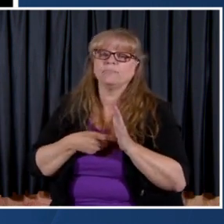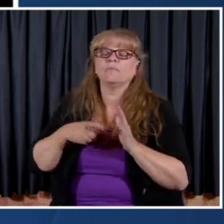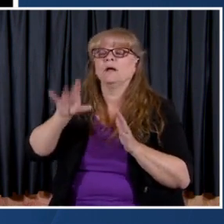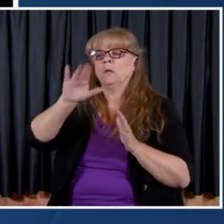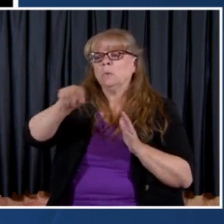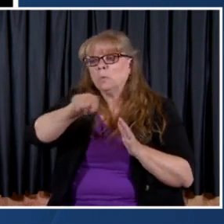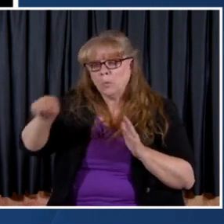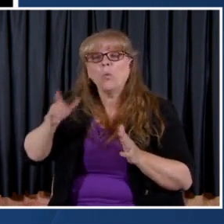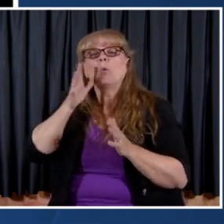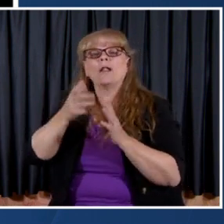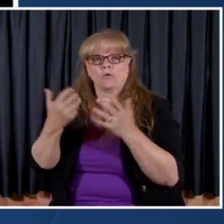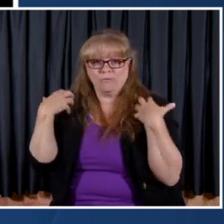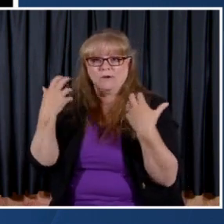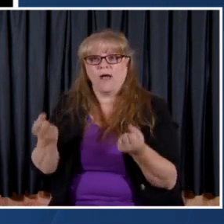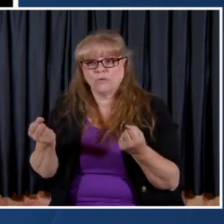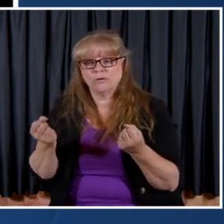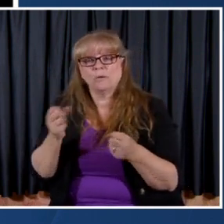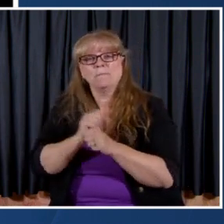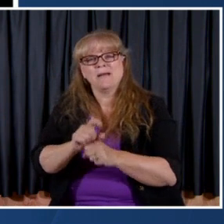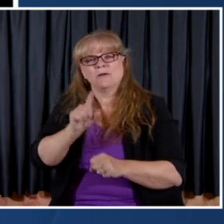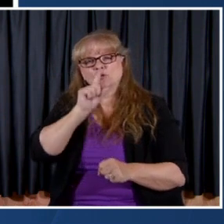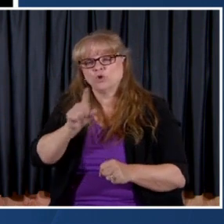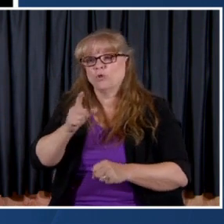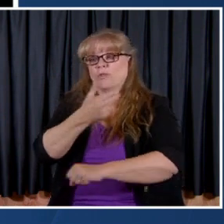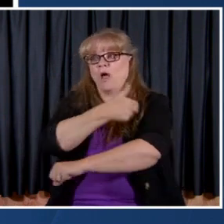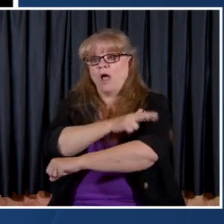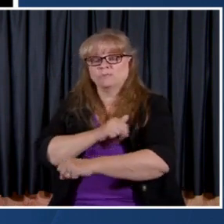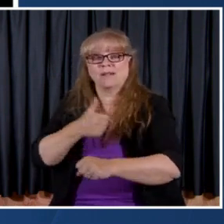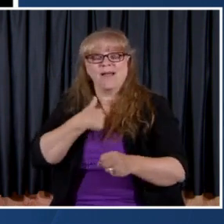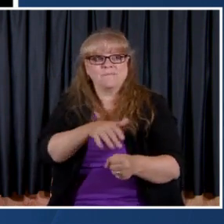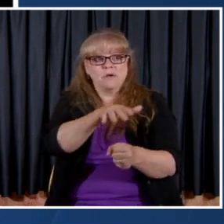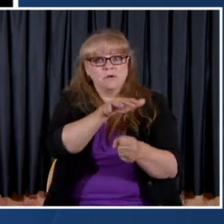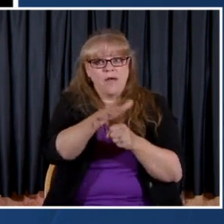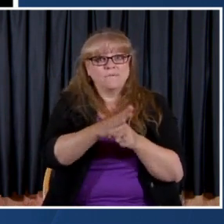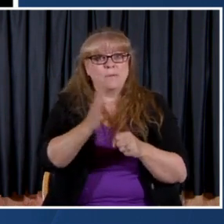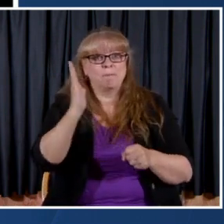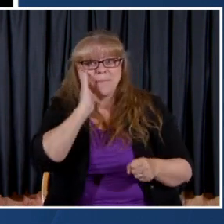Jesse, do you have a follow-up on that? Because I think I might have answered only part of your question.